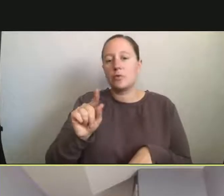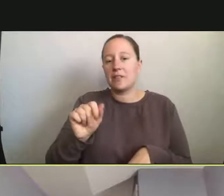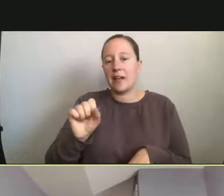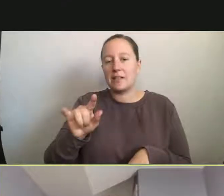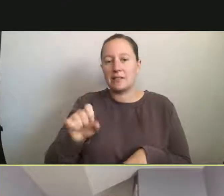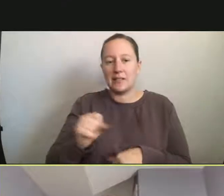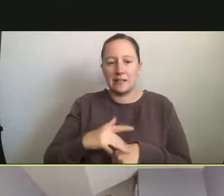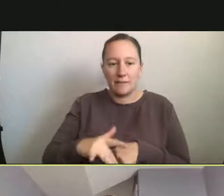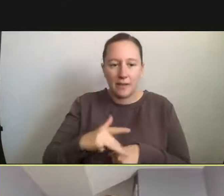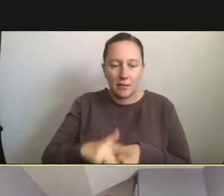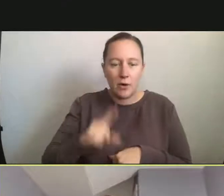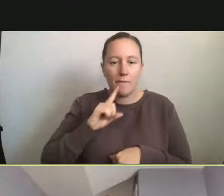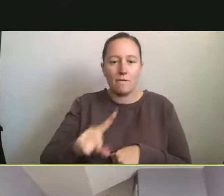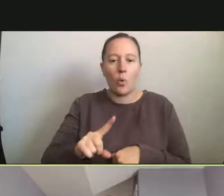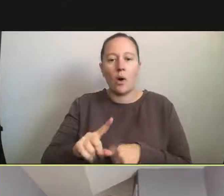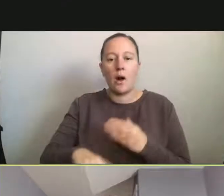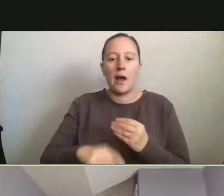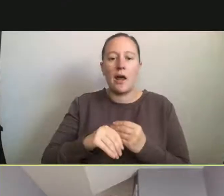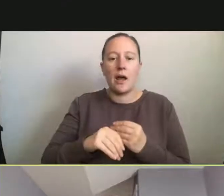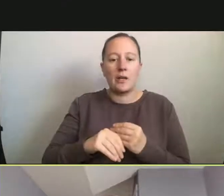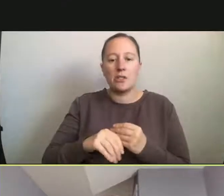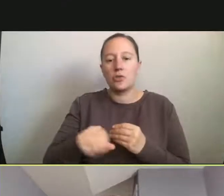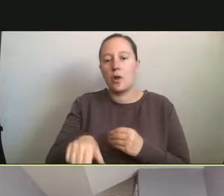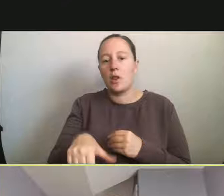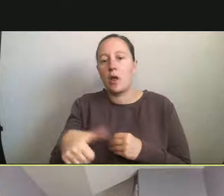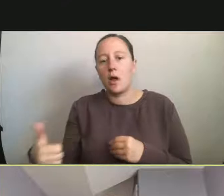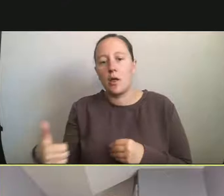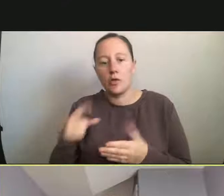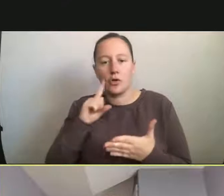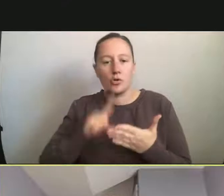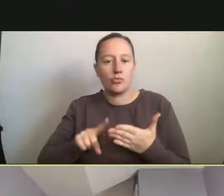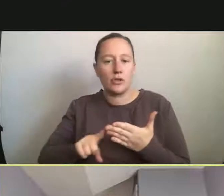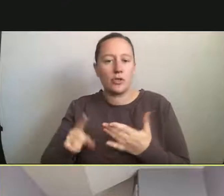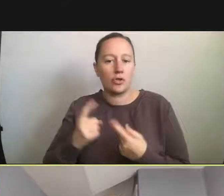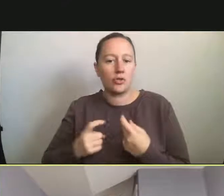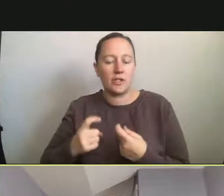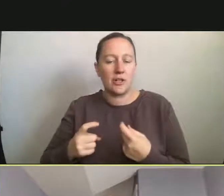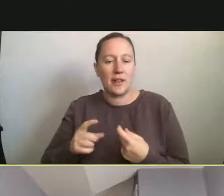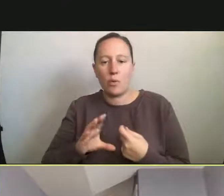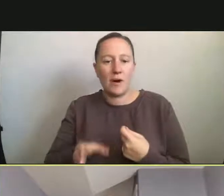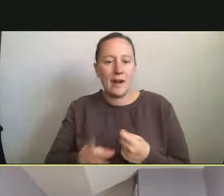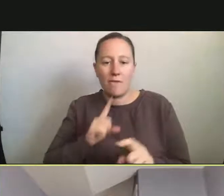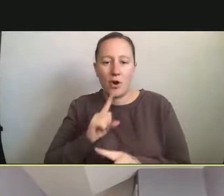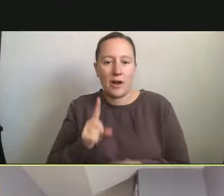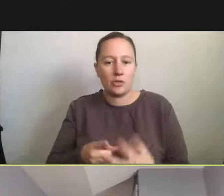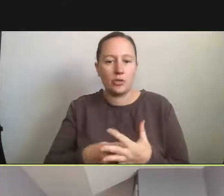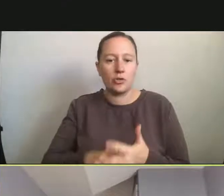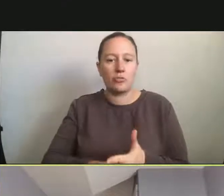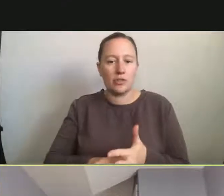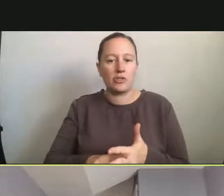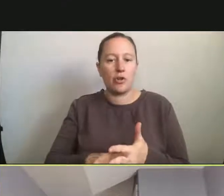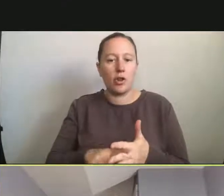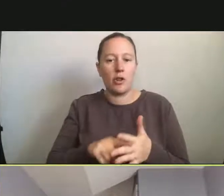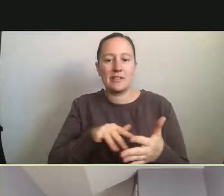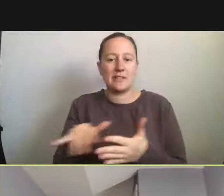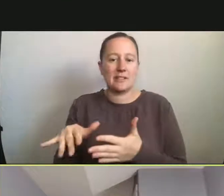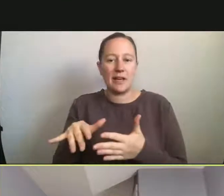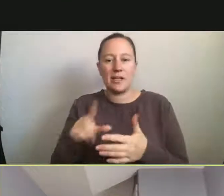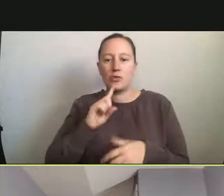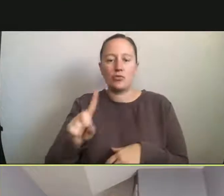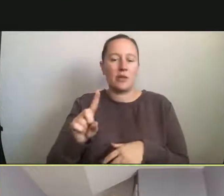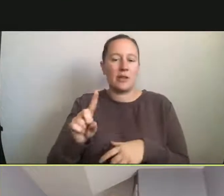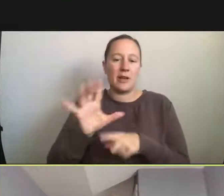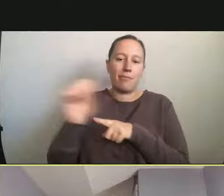available for additional research questions that were not considered in the original study, with the potential to sort of